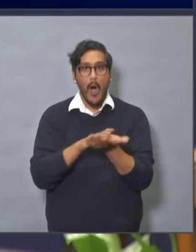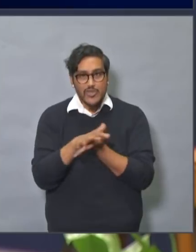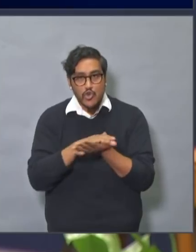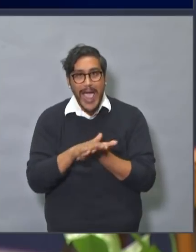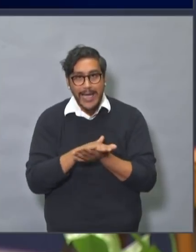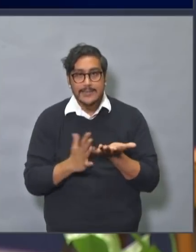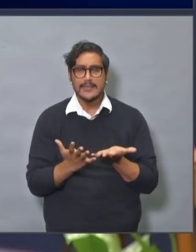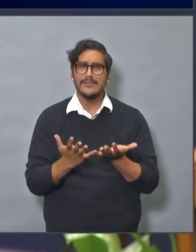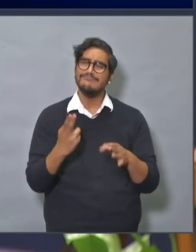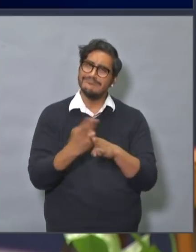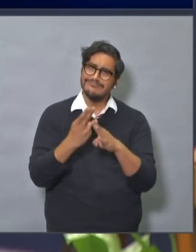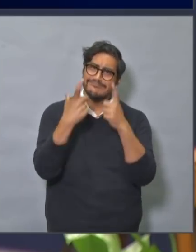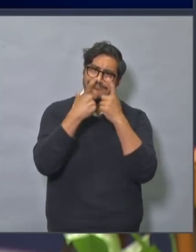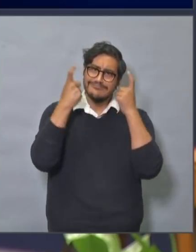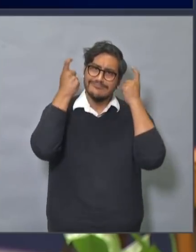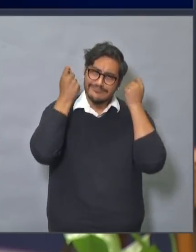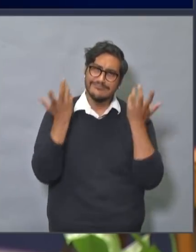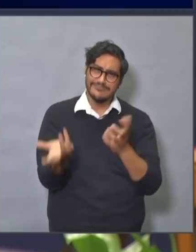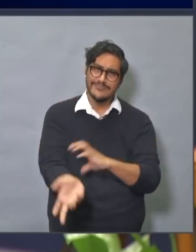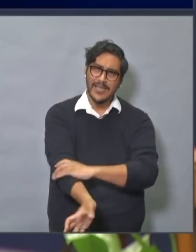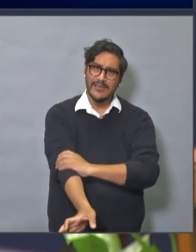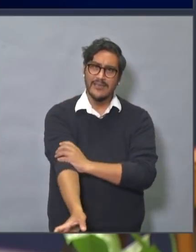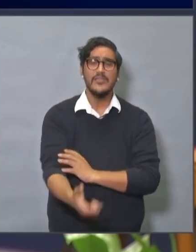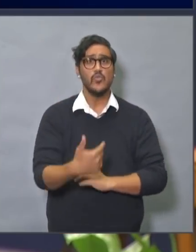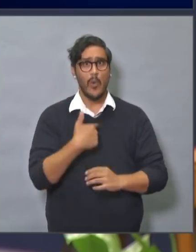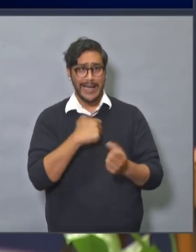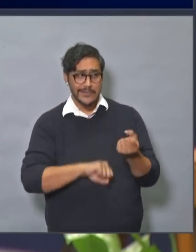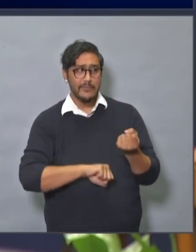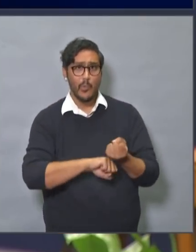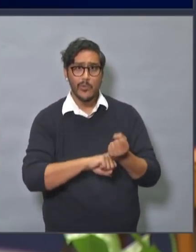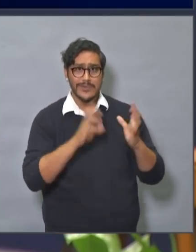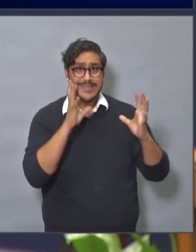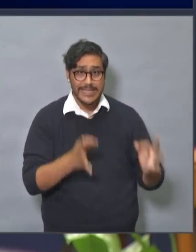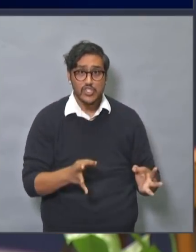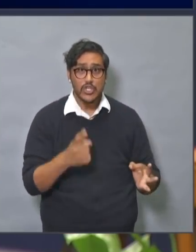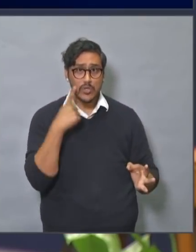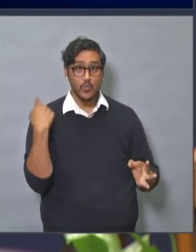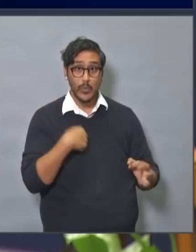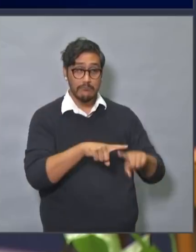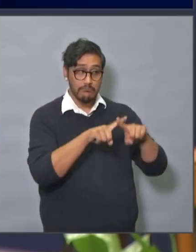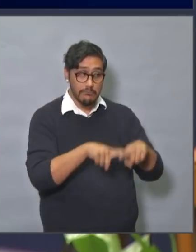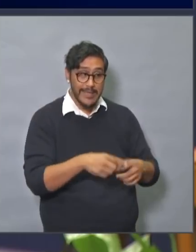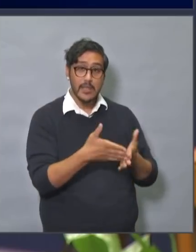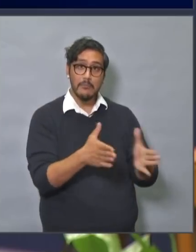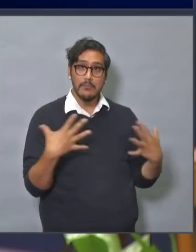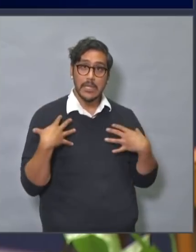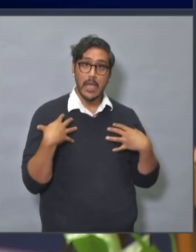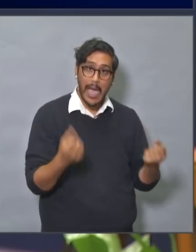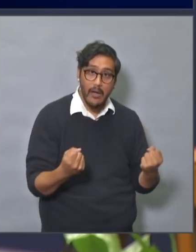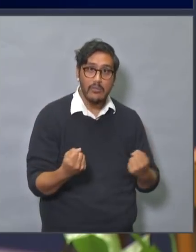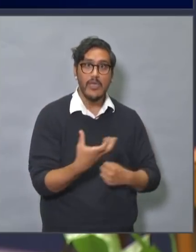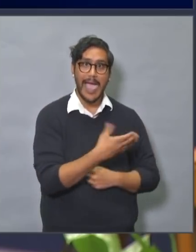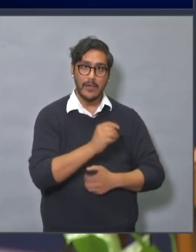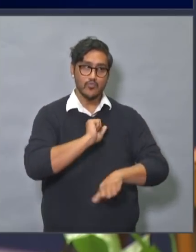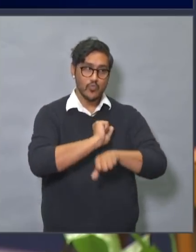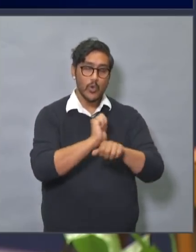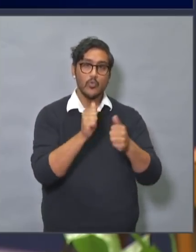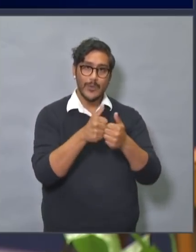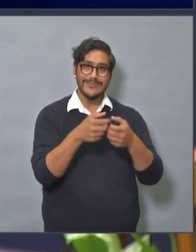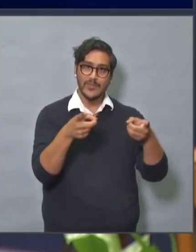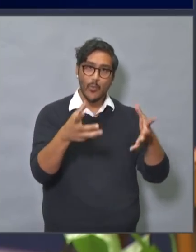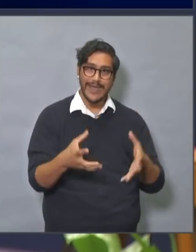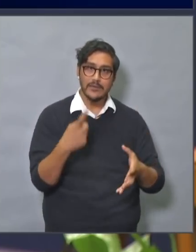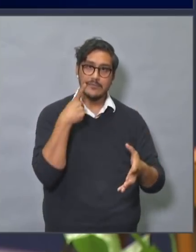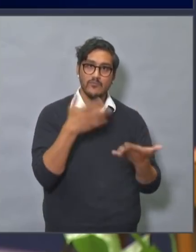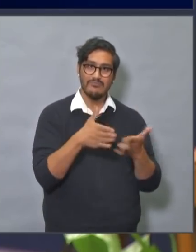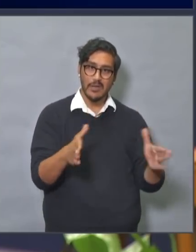by the decision that this board made because it was made based on public health and based on working closely with our Director of Public Health, who is